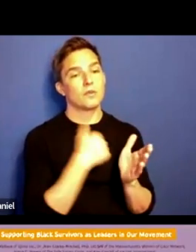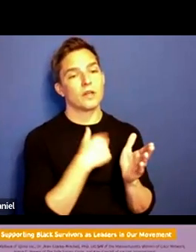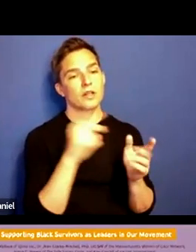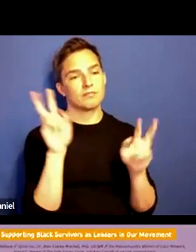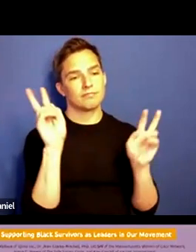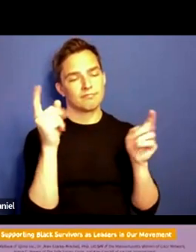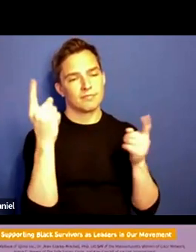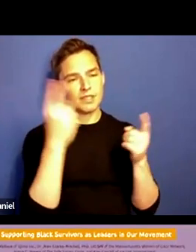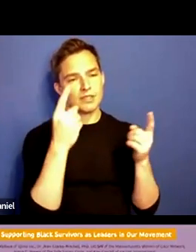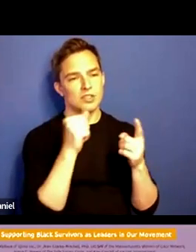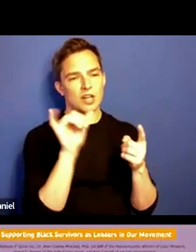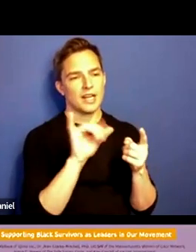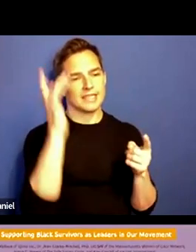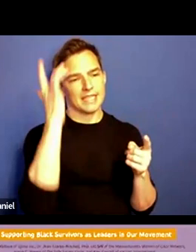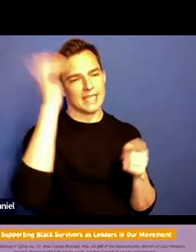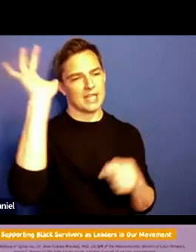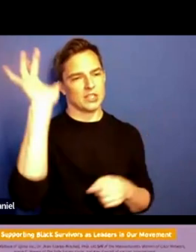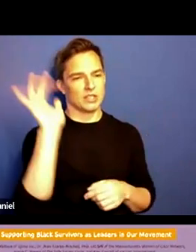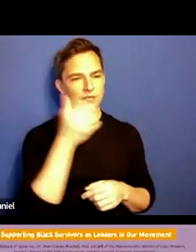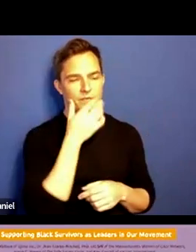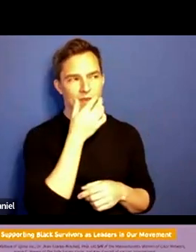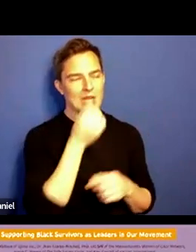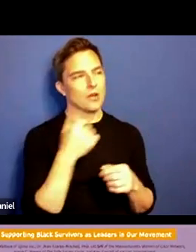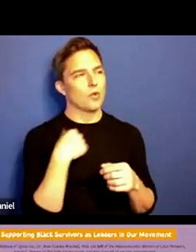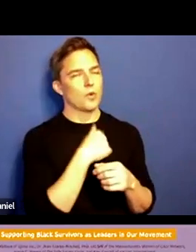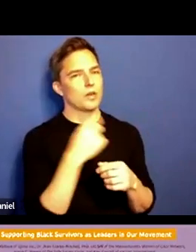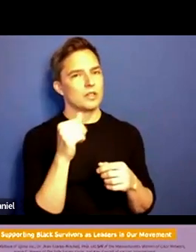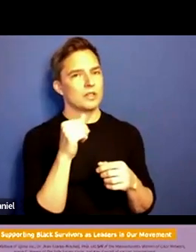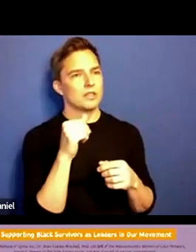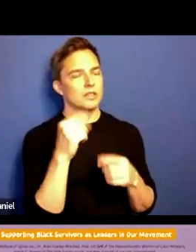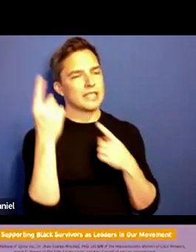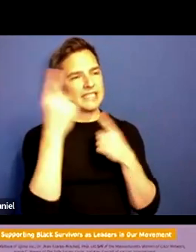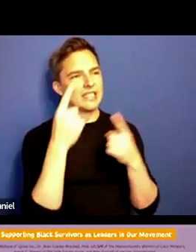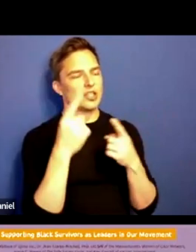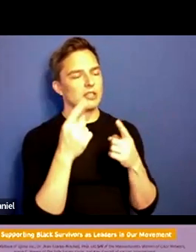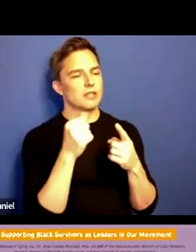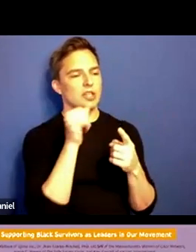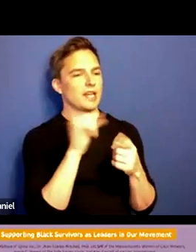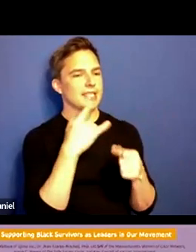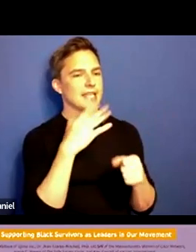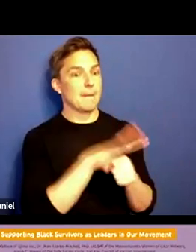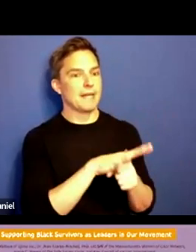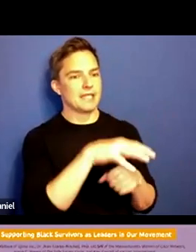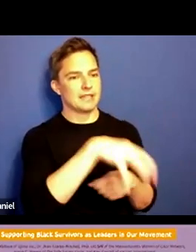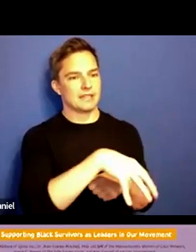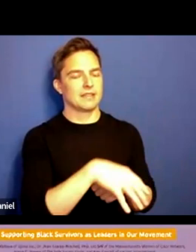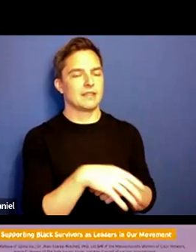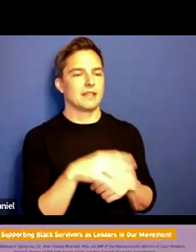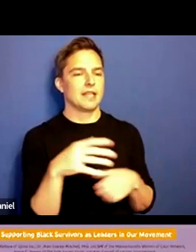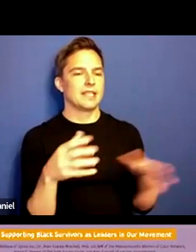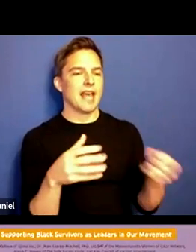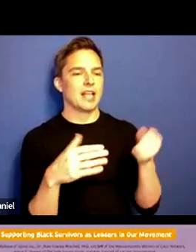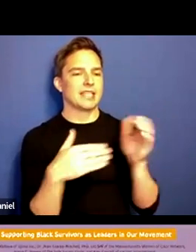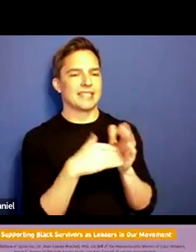not as intelligent. We're considered not as committed. It is held against us as,